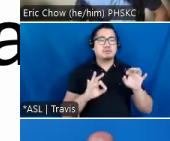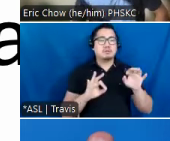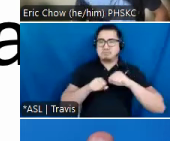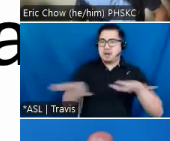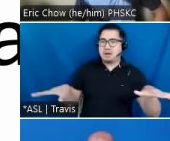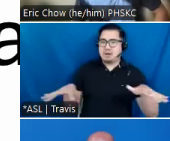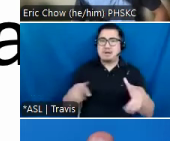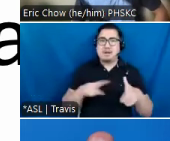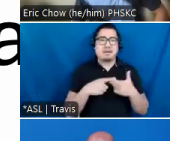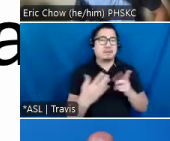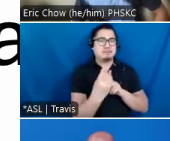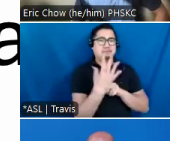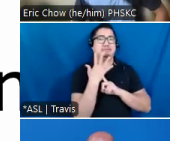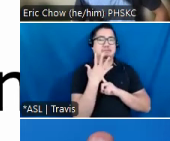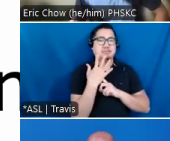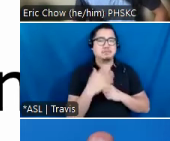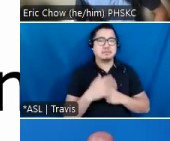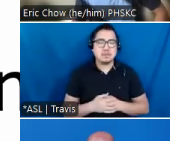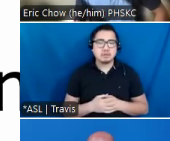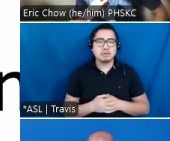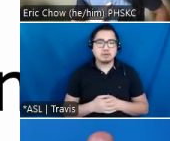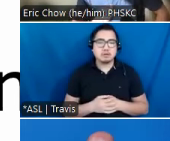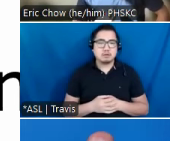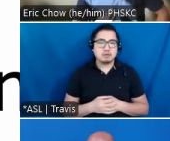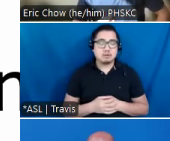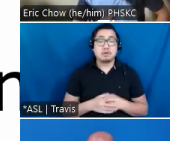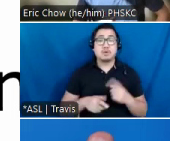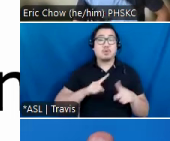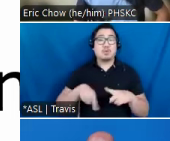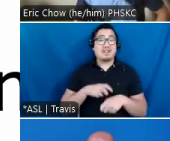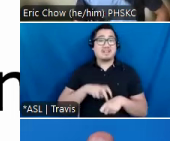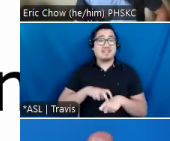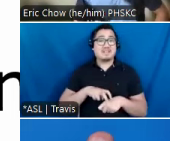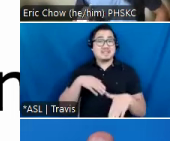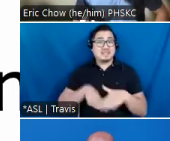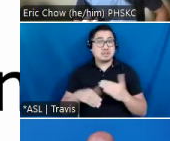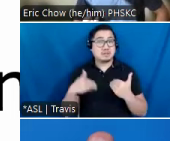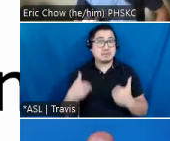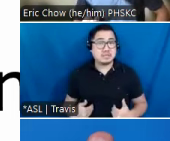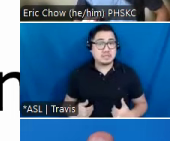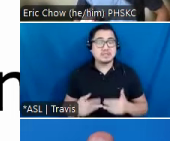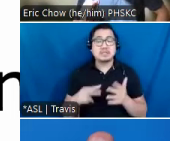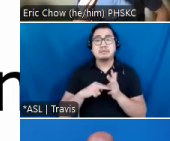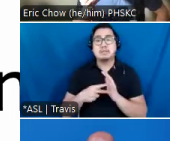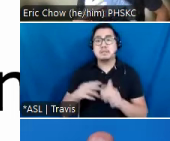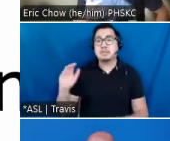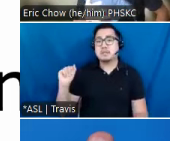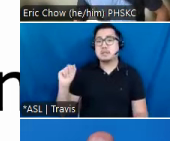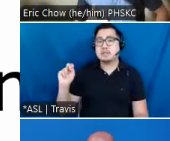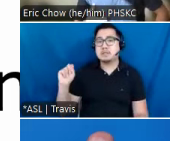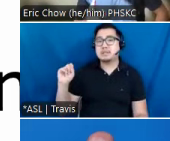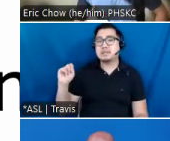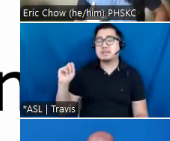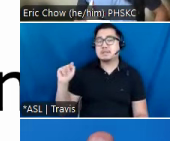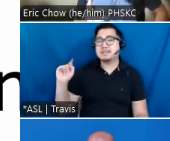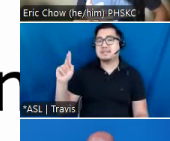might be exposed to that. So once the virus gets into your body, your antibodies will start to